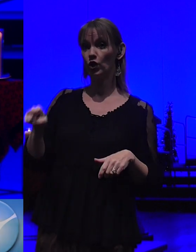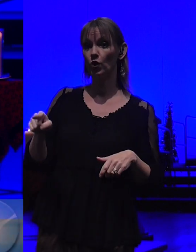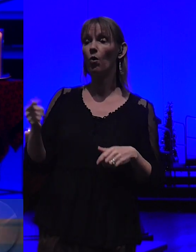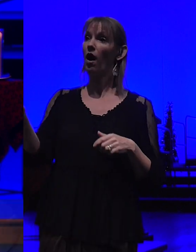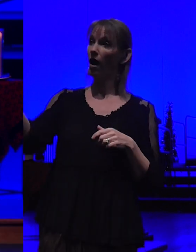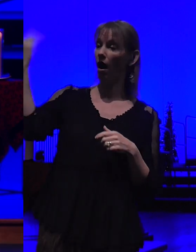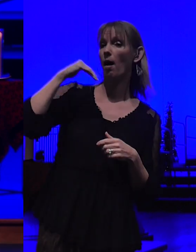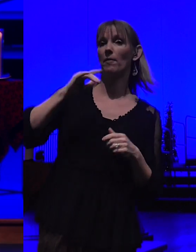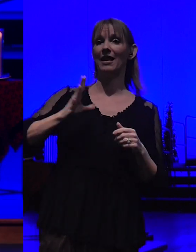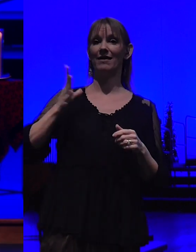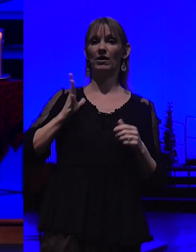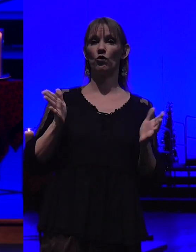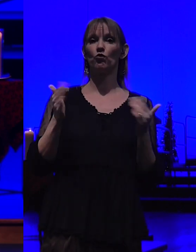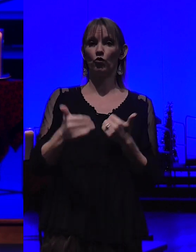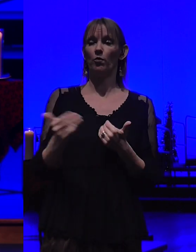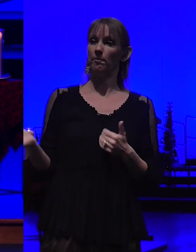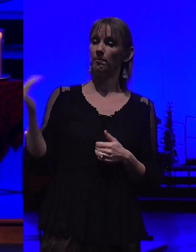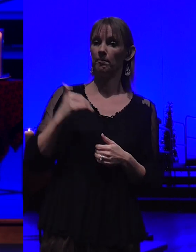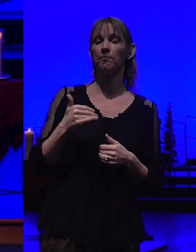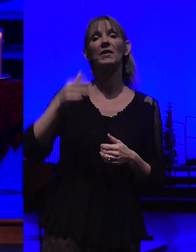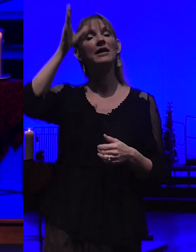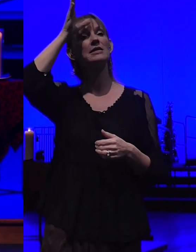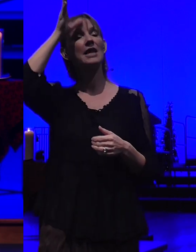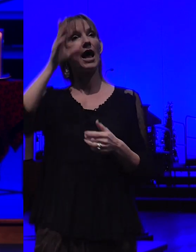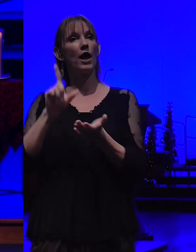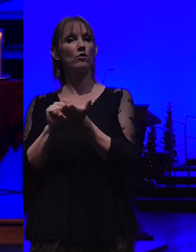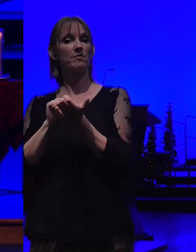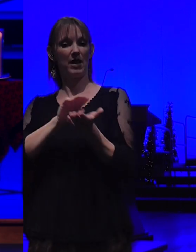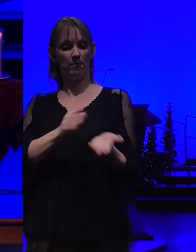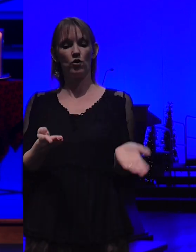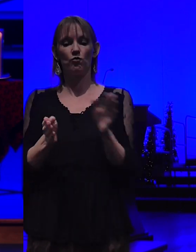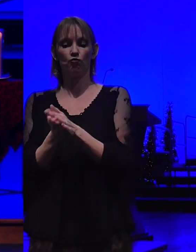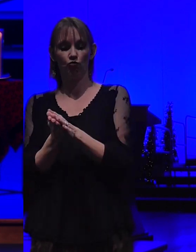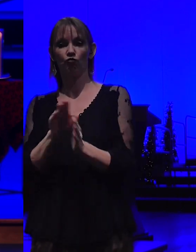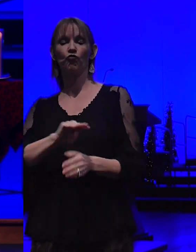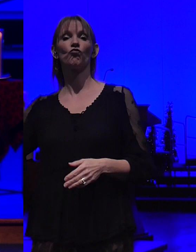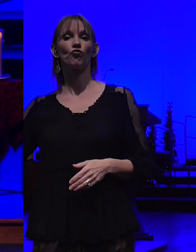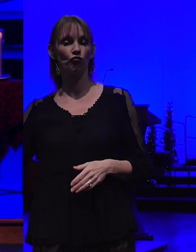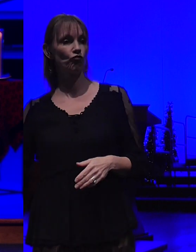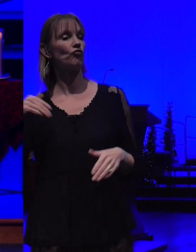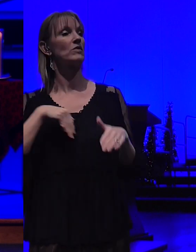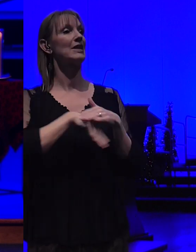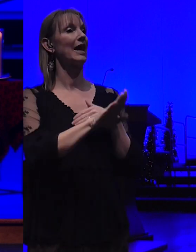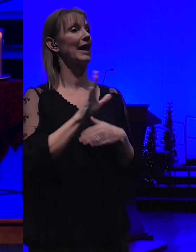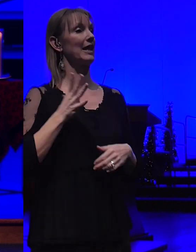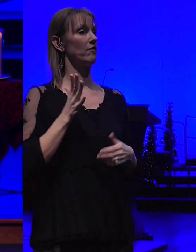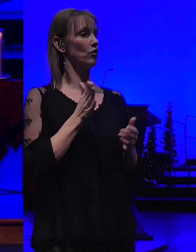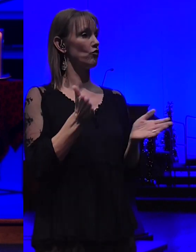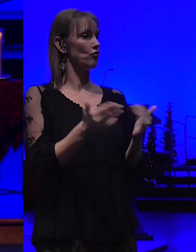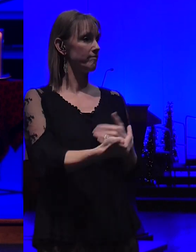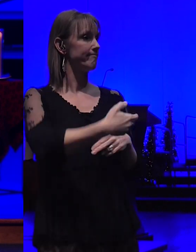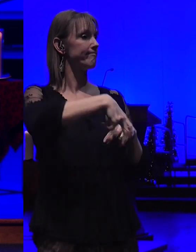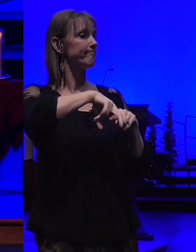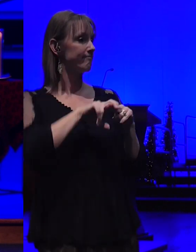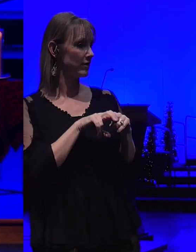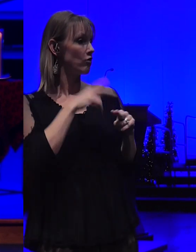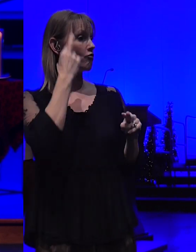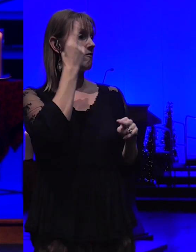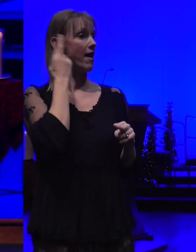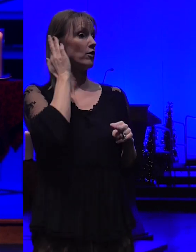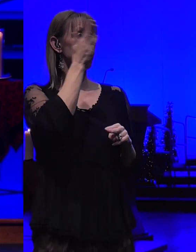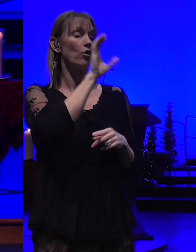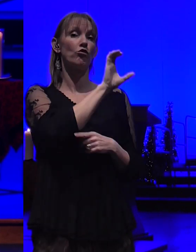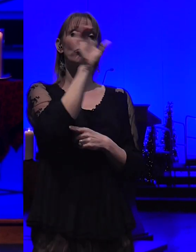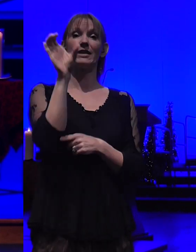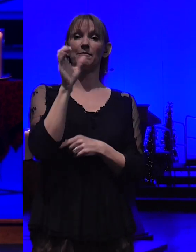Come into the living room." So he put his paper aside, and he went in and immediately realized it was going to be a